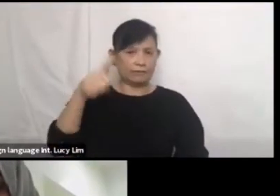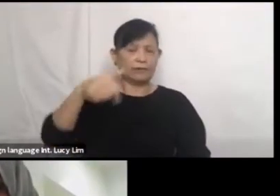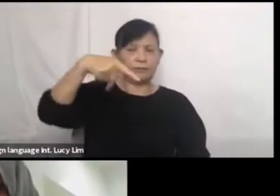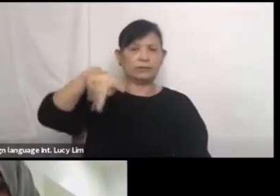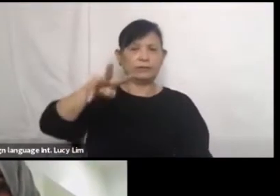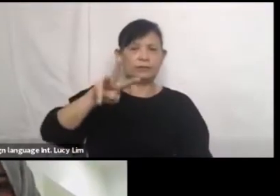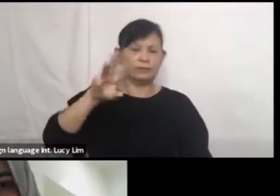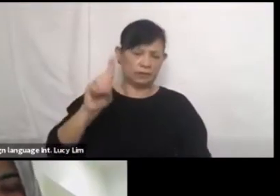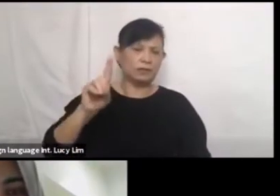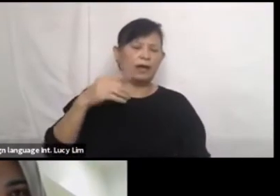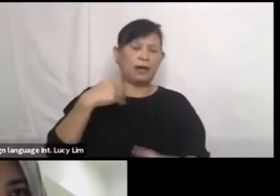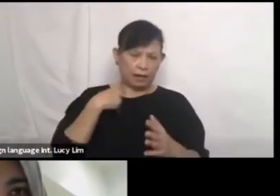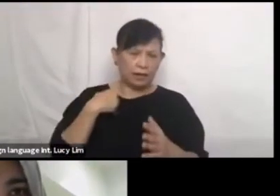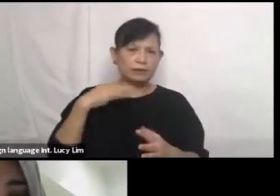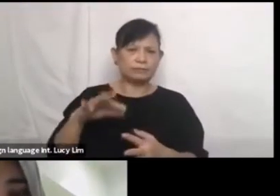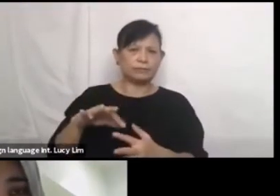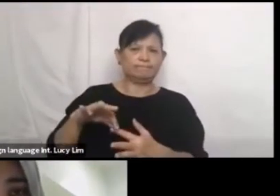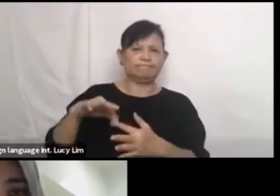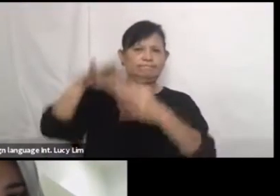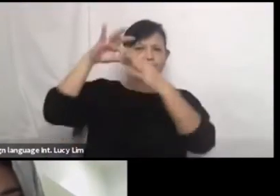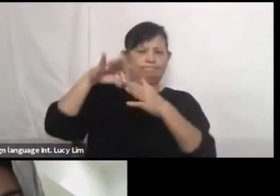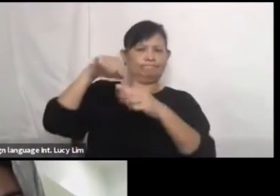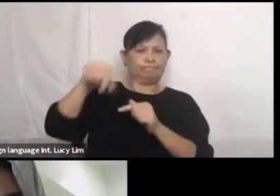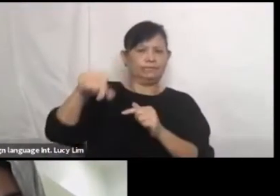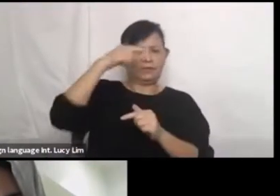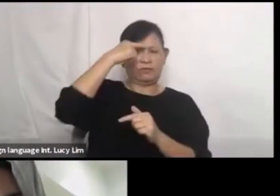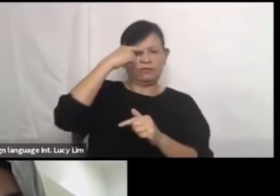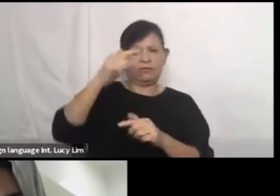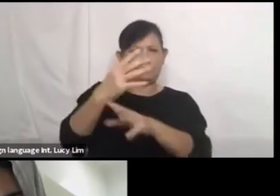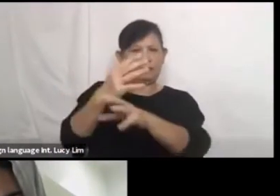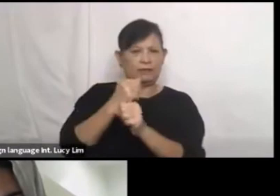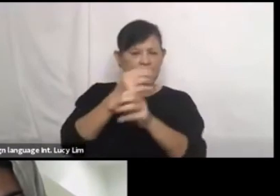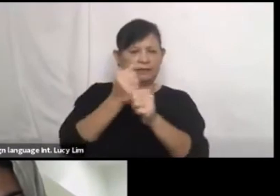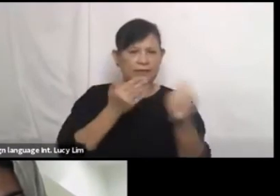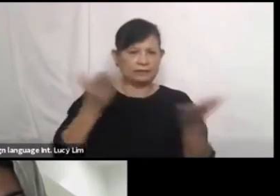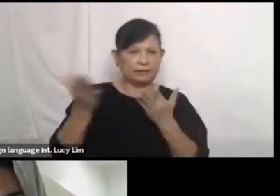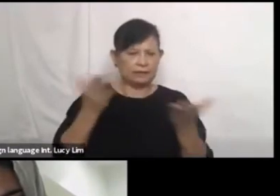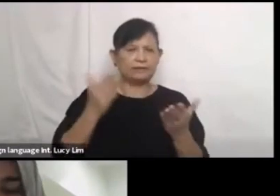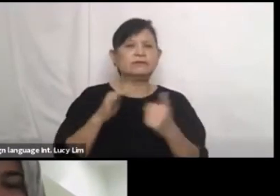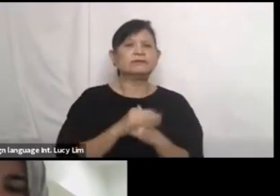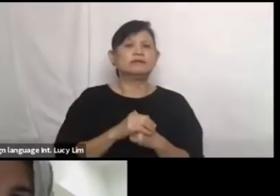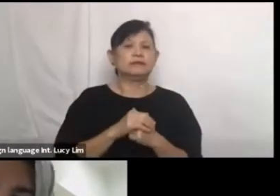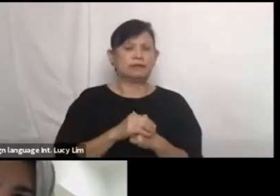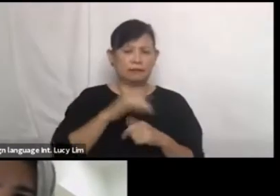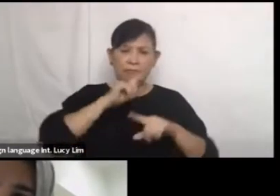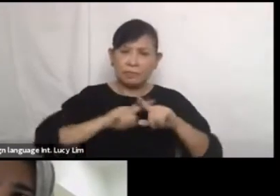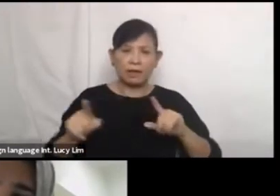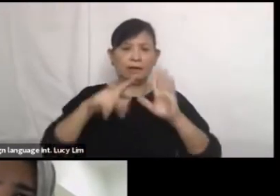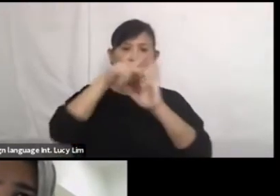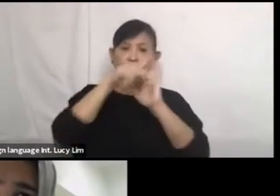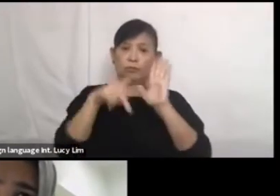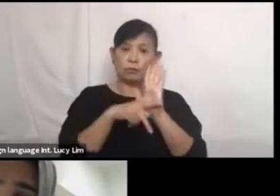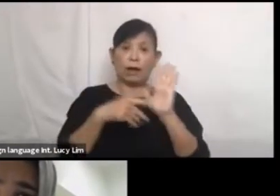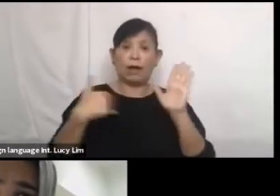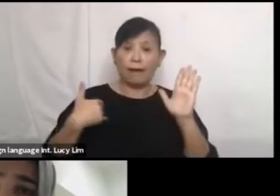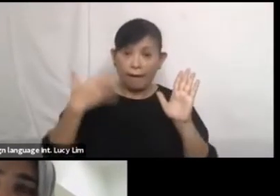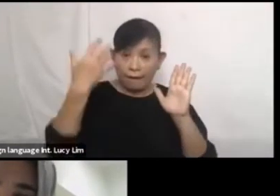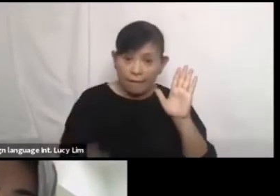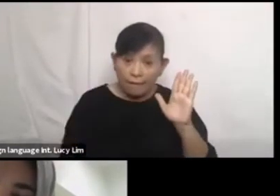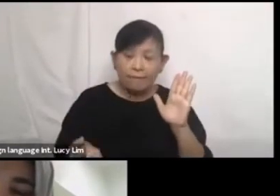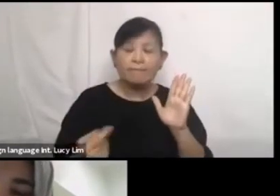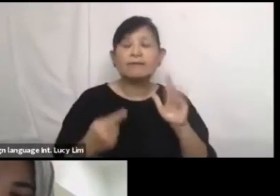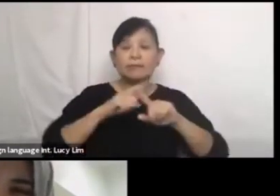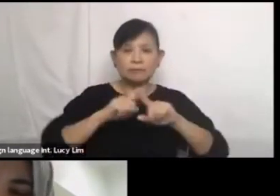health policies, the Safe Motherhood Act as well. But as Tanzila said, that the policies are there, but it comes down to